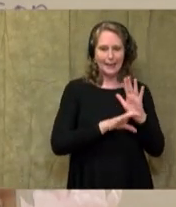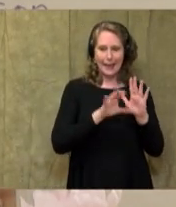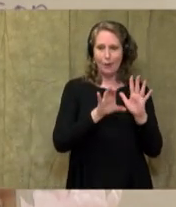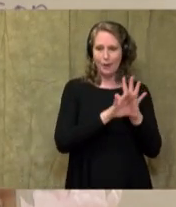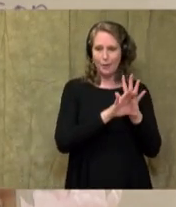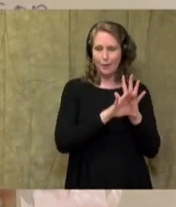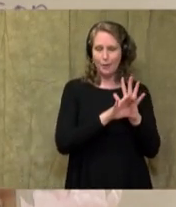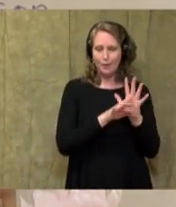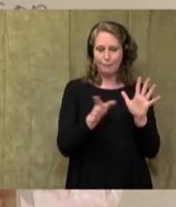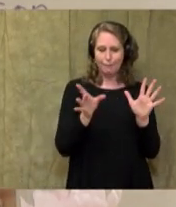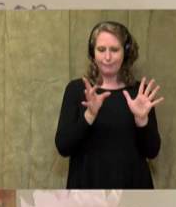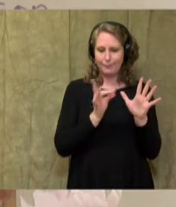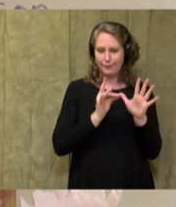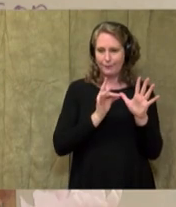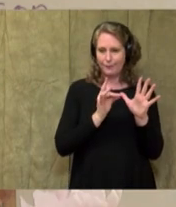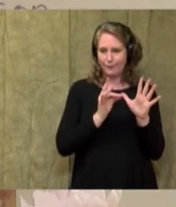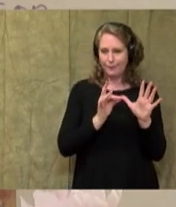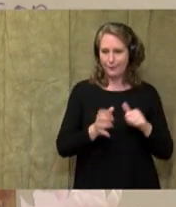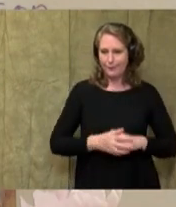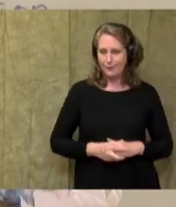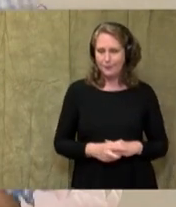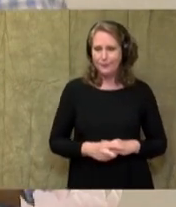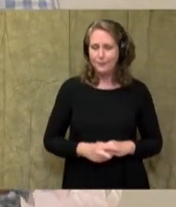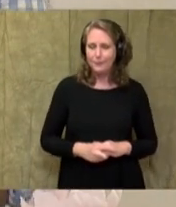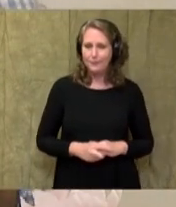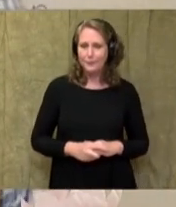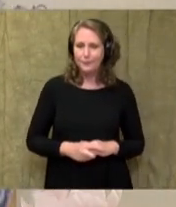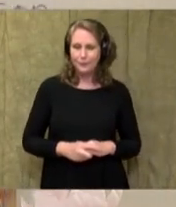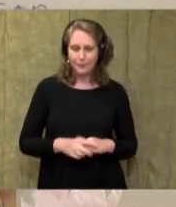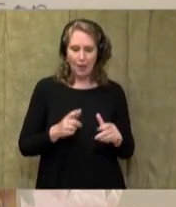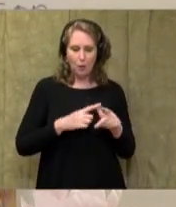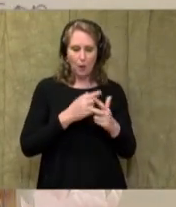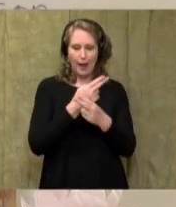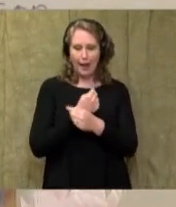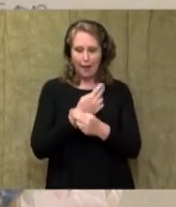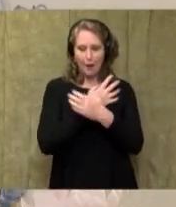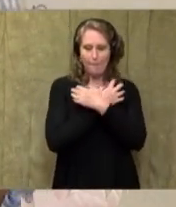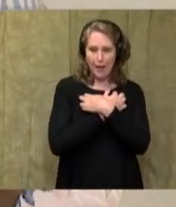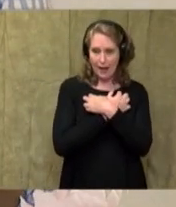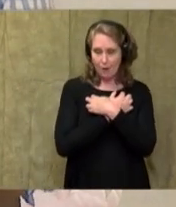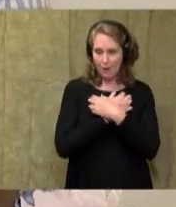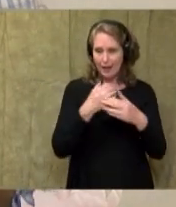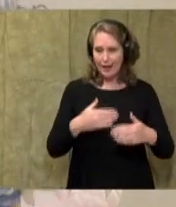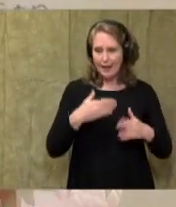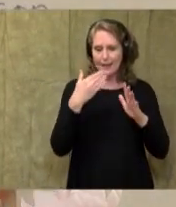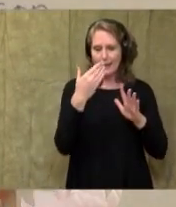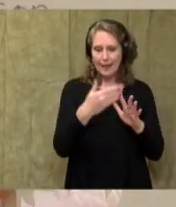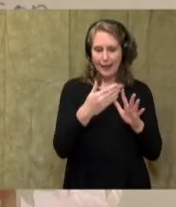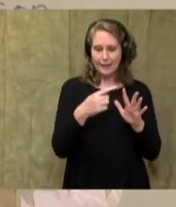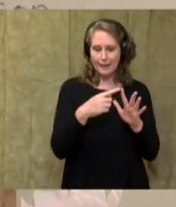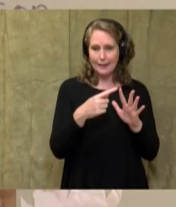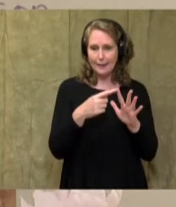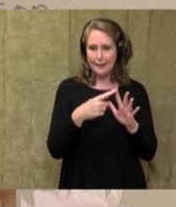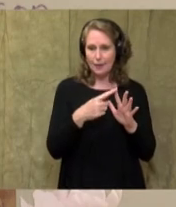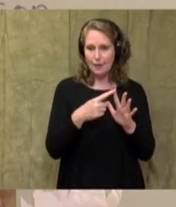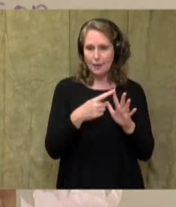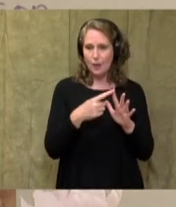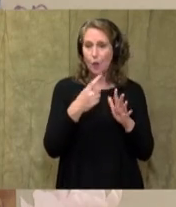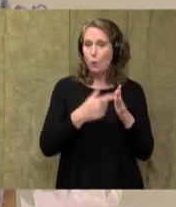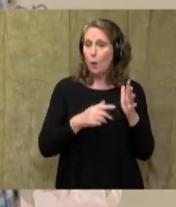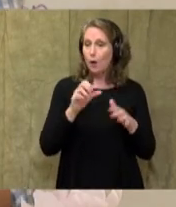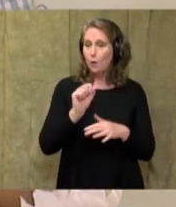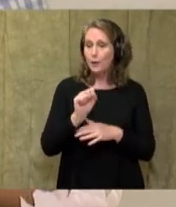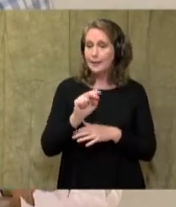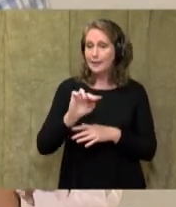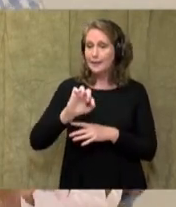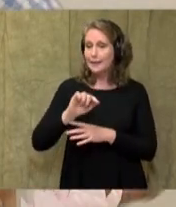characters to our chart. So we have Hare and Bear. Next up, what was the